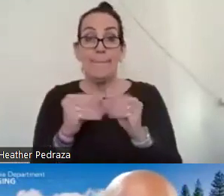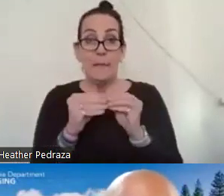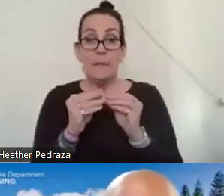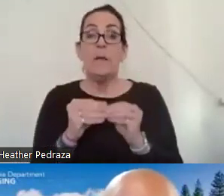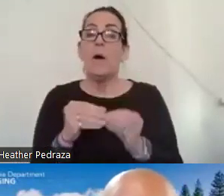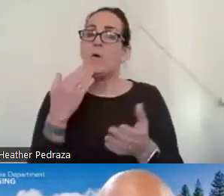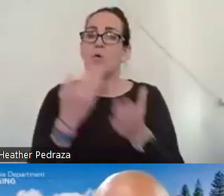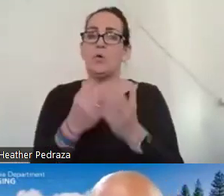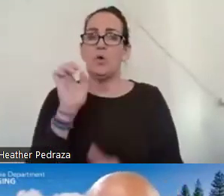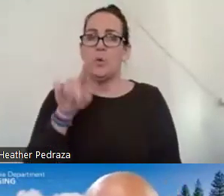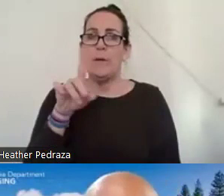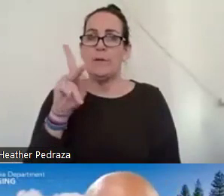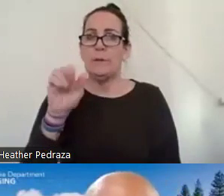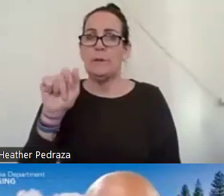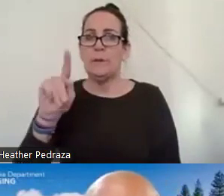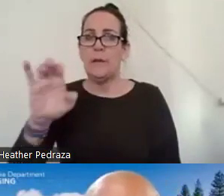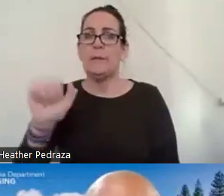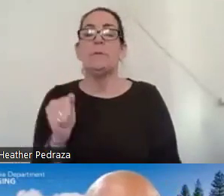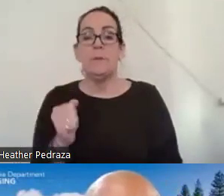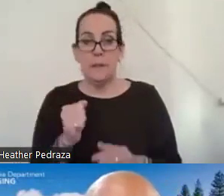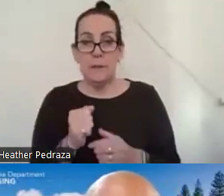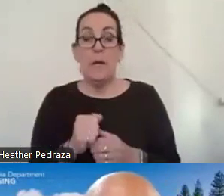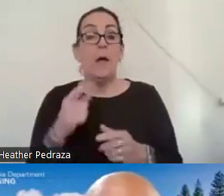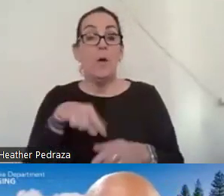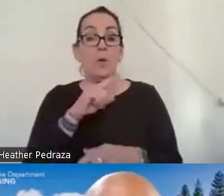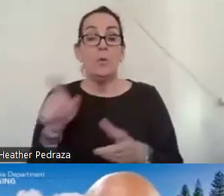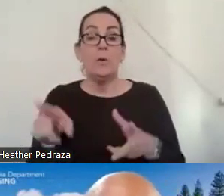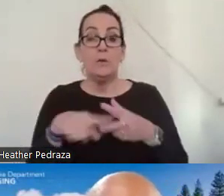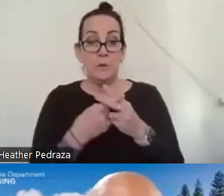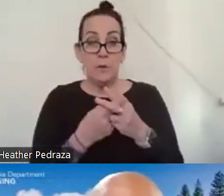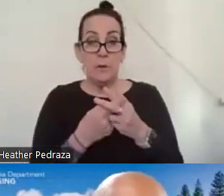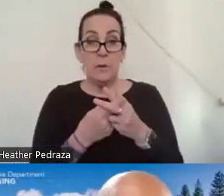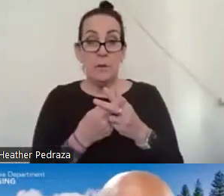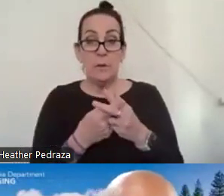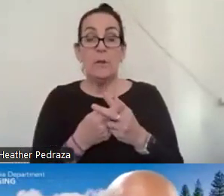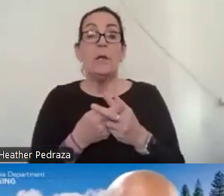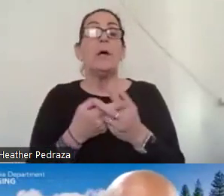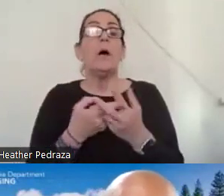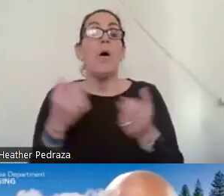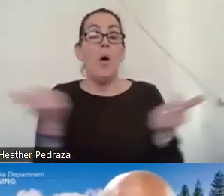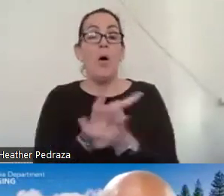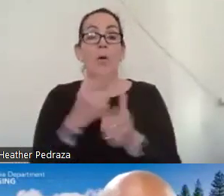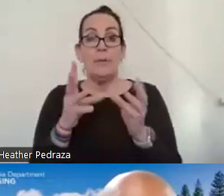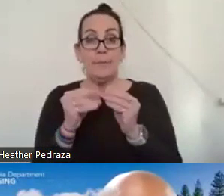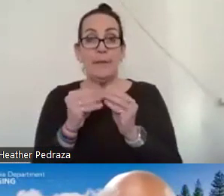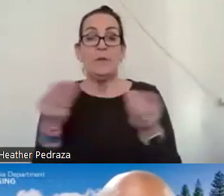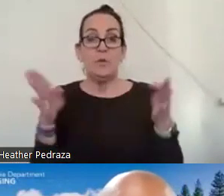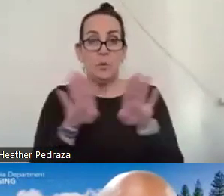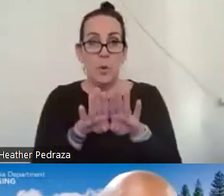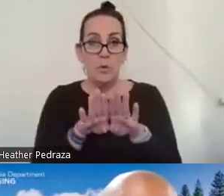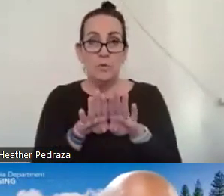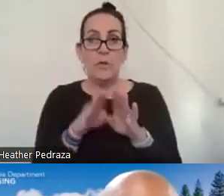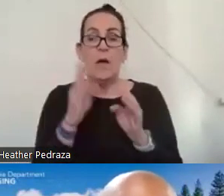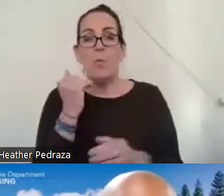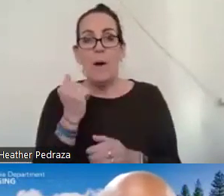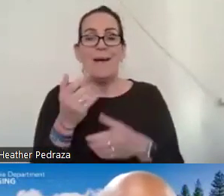And so we started, to date, they have all been closed meetings because we wanted, they're sharing a lot